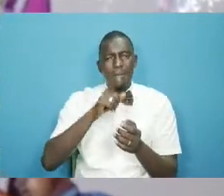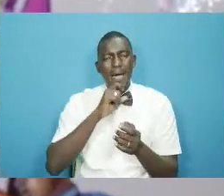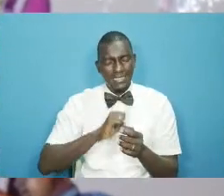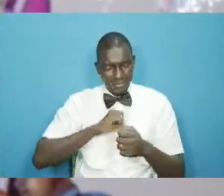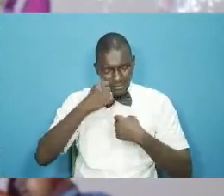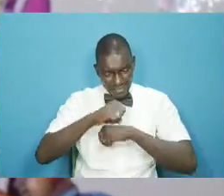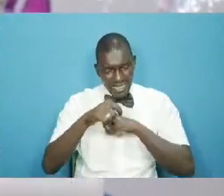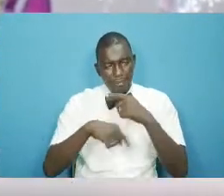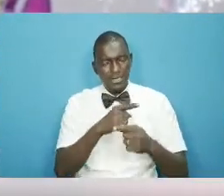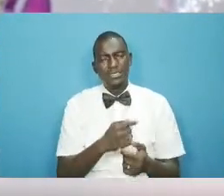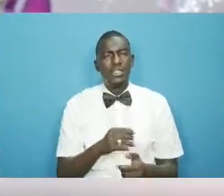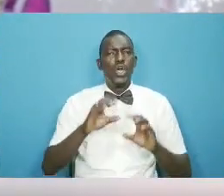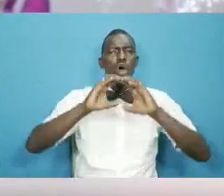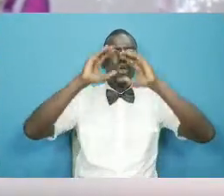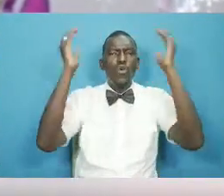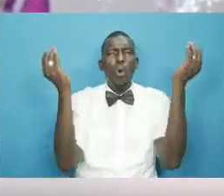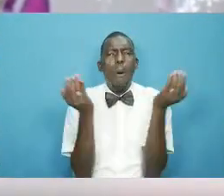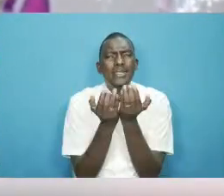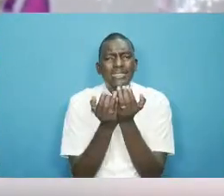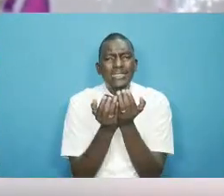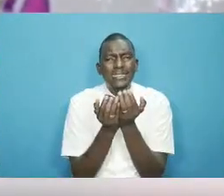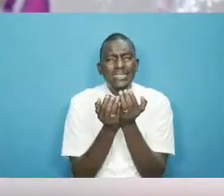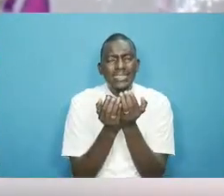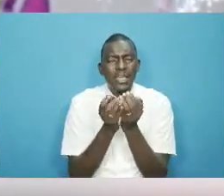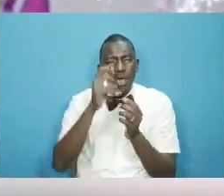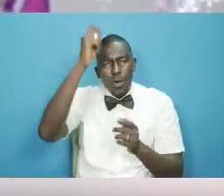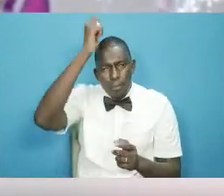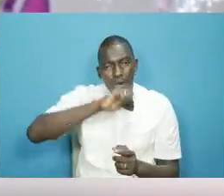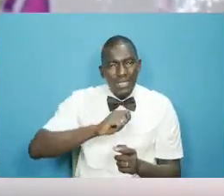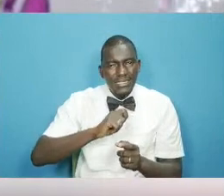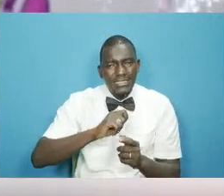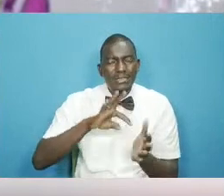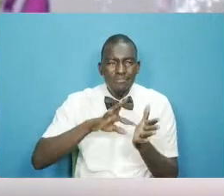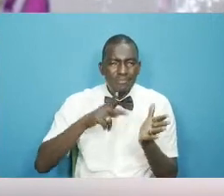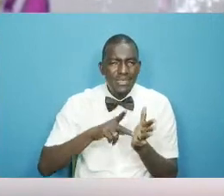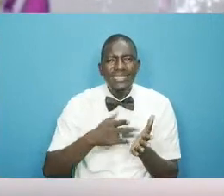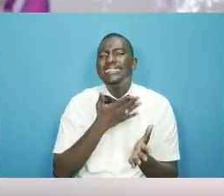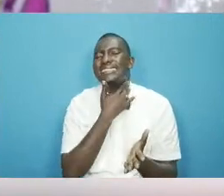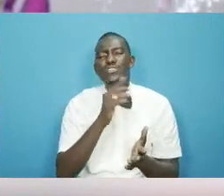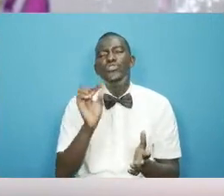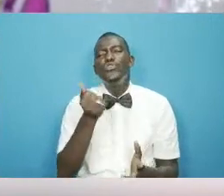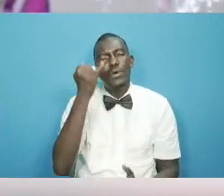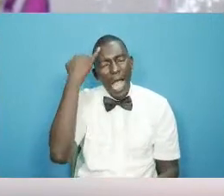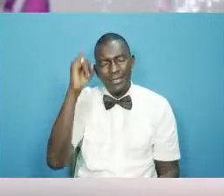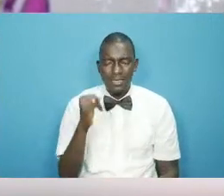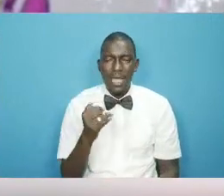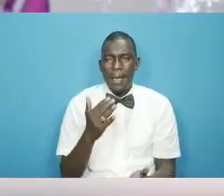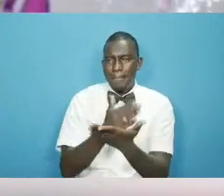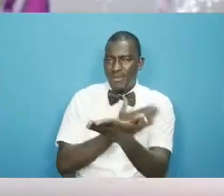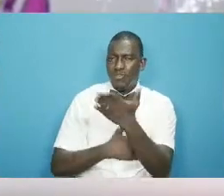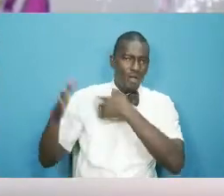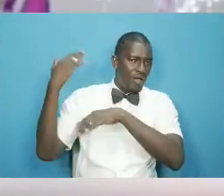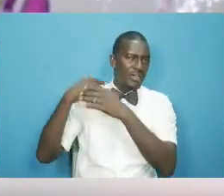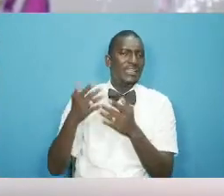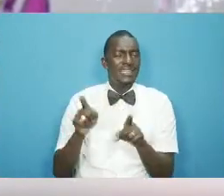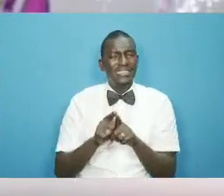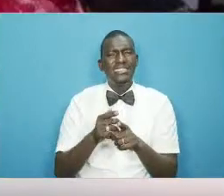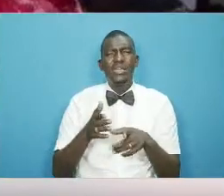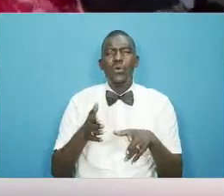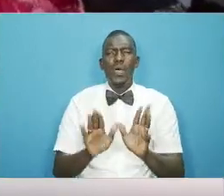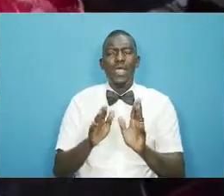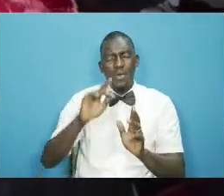about. Community policing is a new philosophy of policing. You know, before now, the traditional